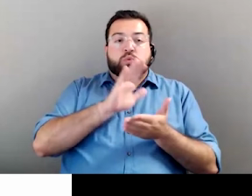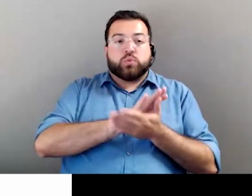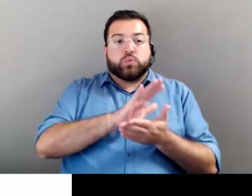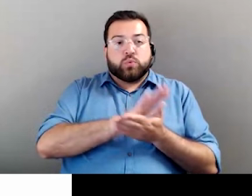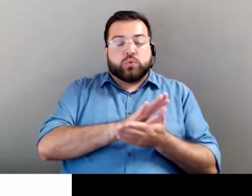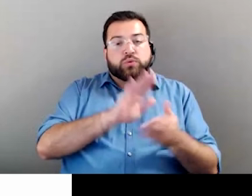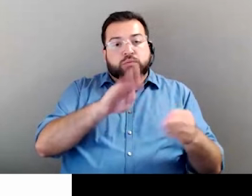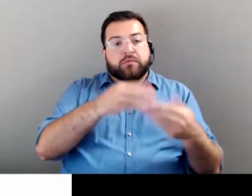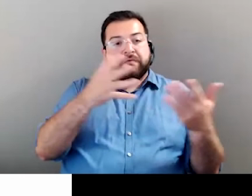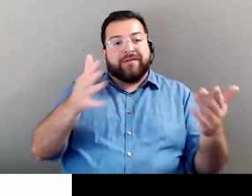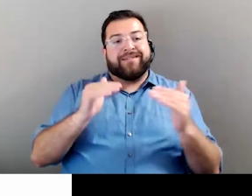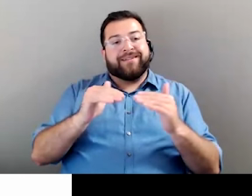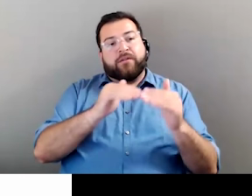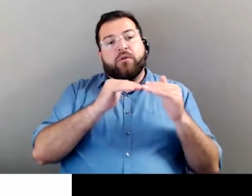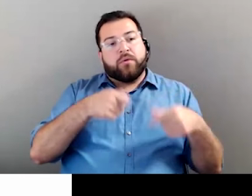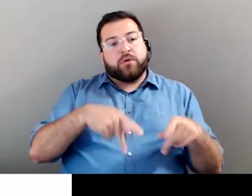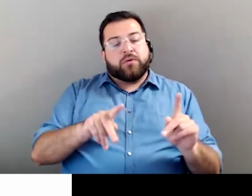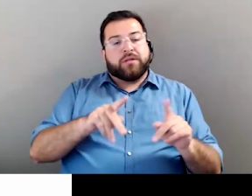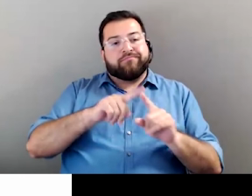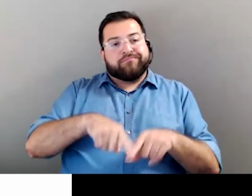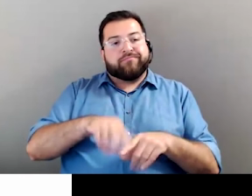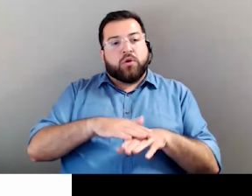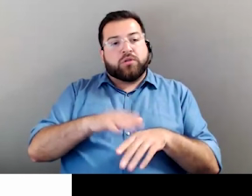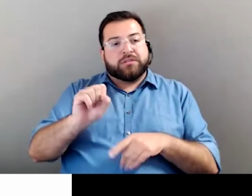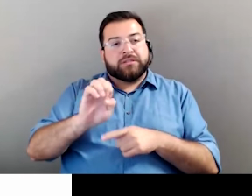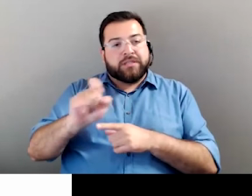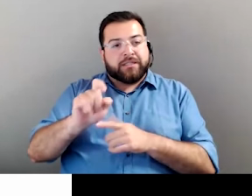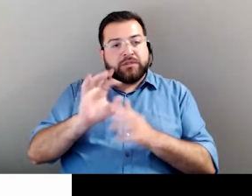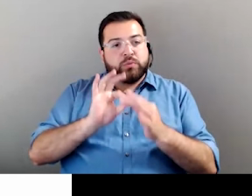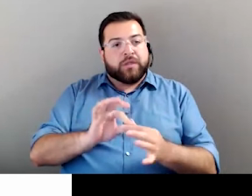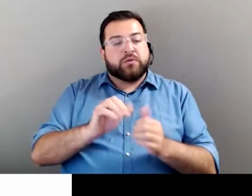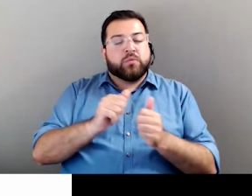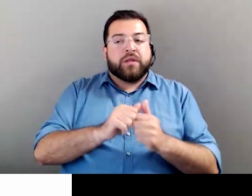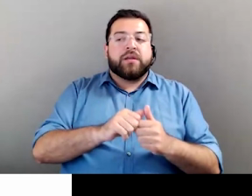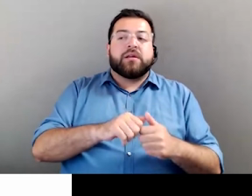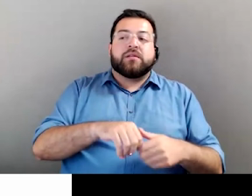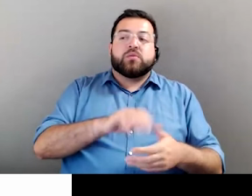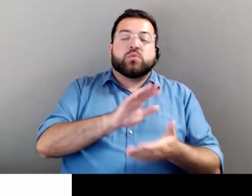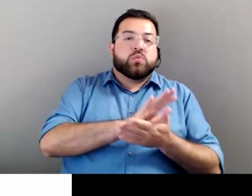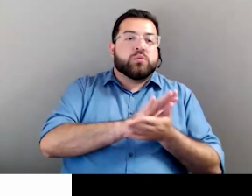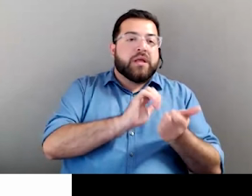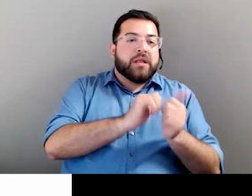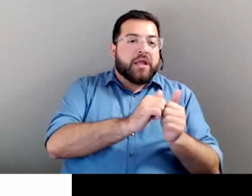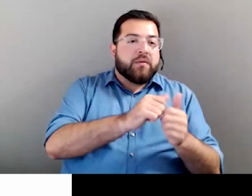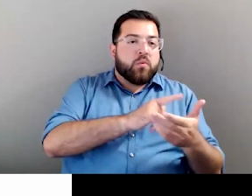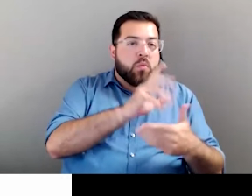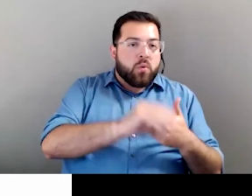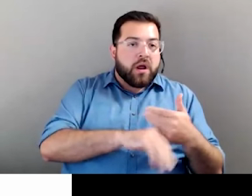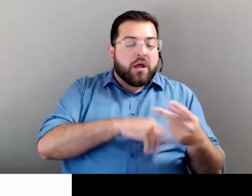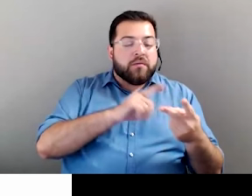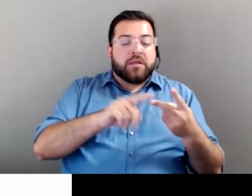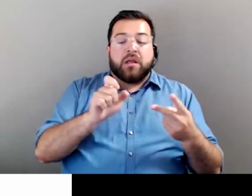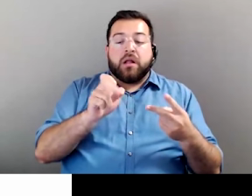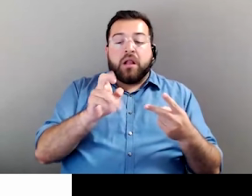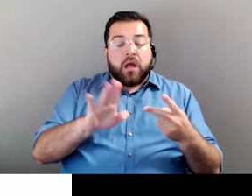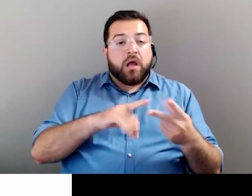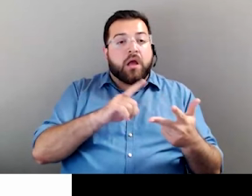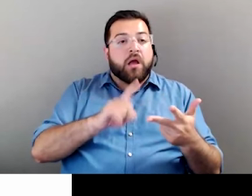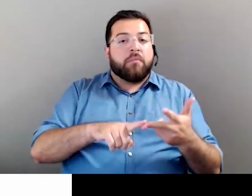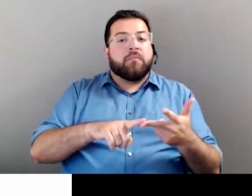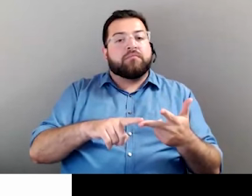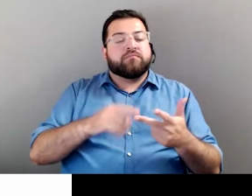sex. The requirement applies to the school's athletic programs, including clubs and intramural and intercollegiate sports